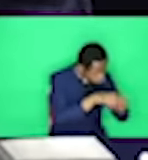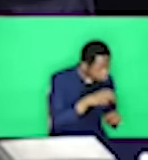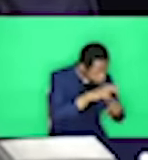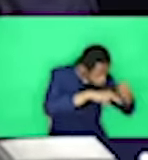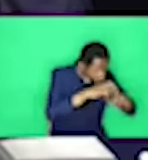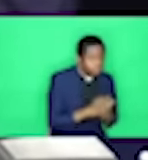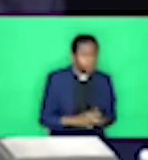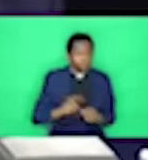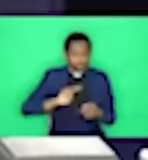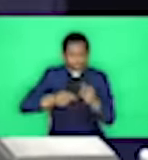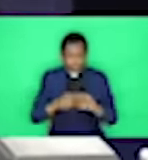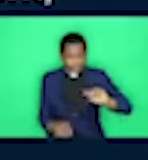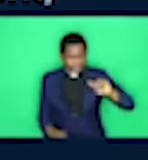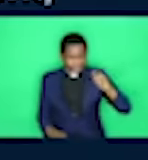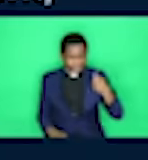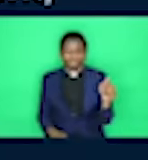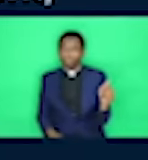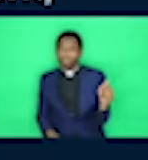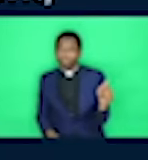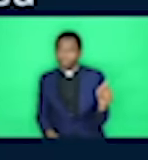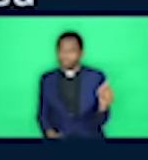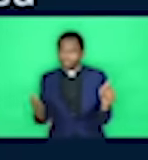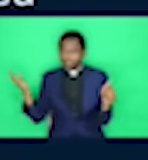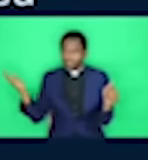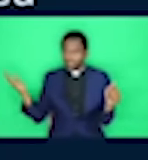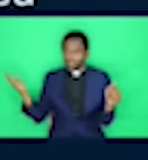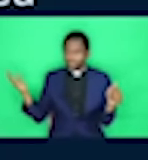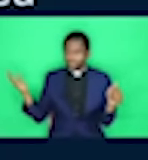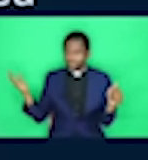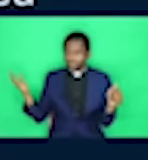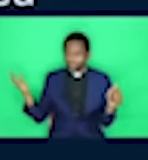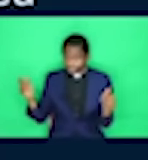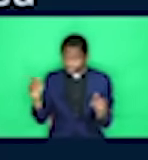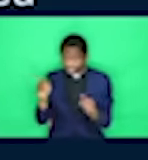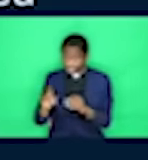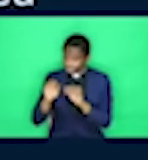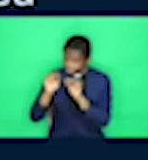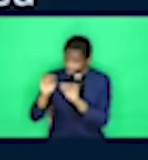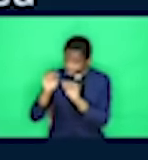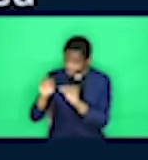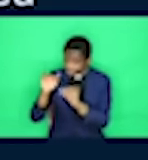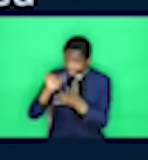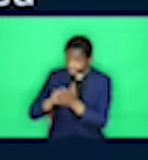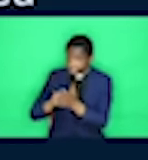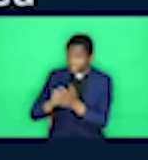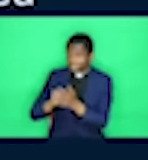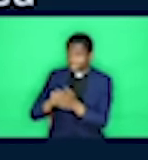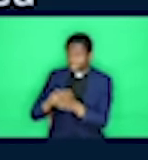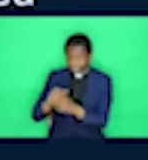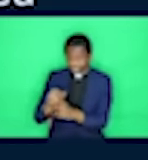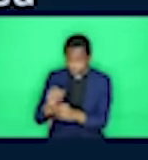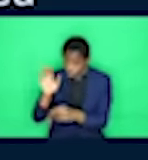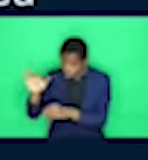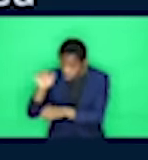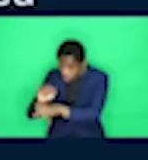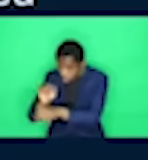Number 10. Shall we read number 10 together? Ready, go. The Protestants taught that the secular work